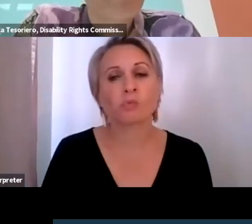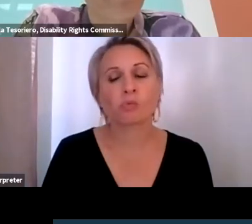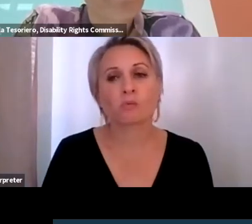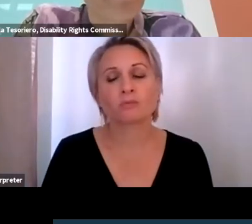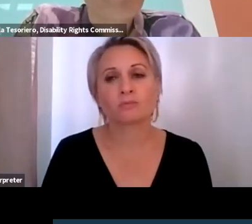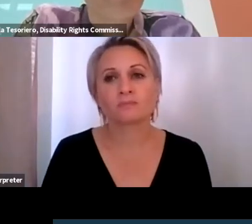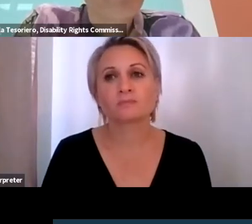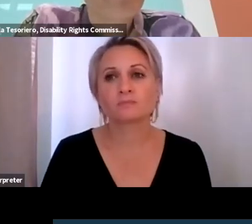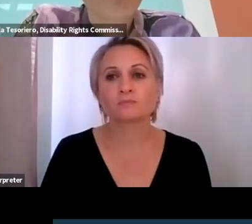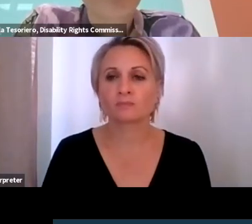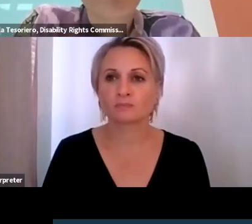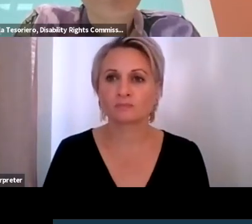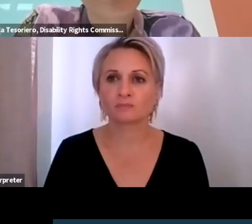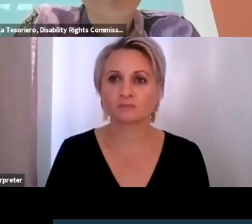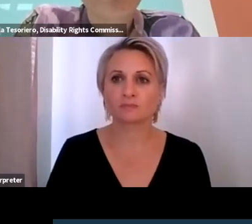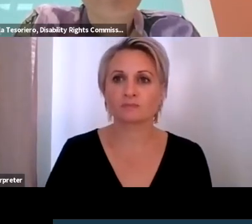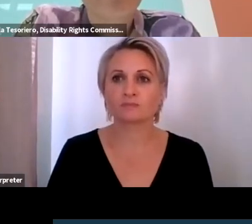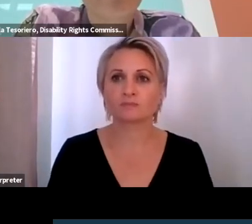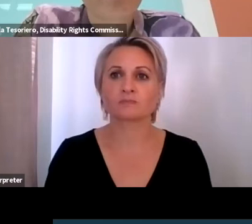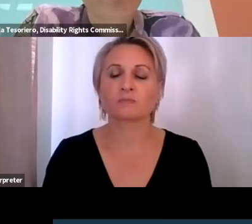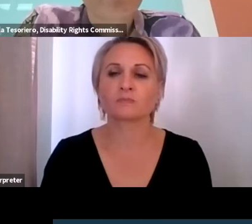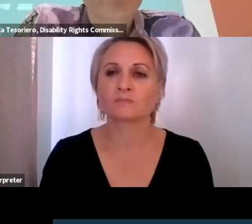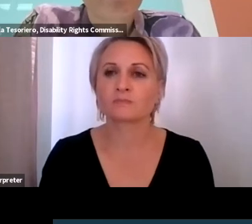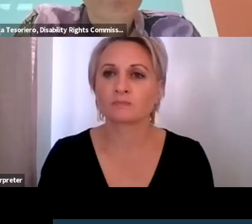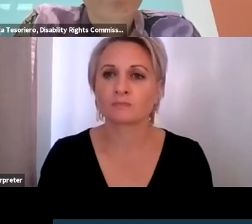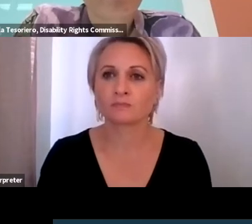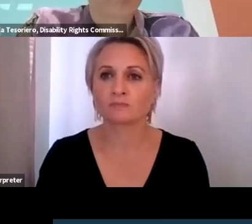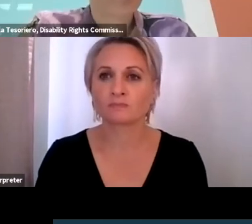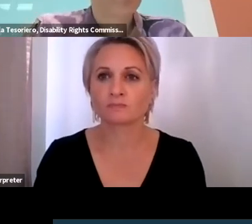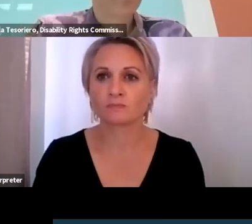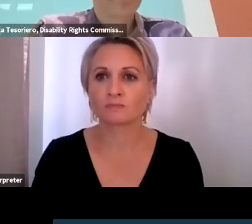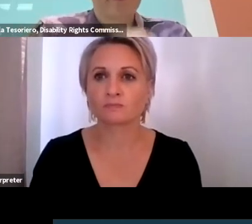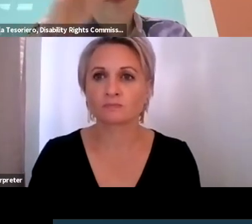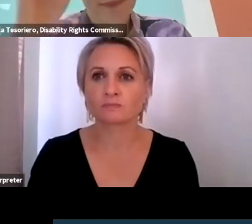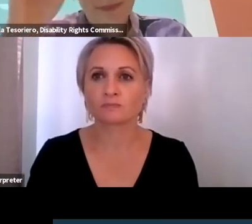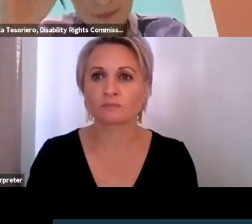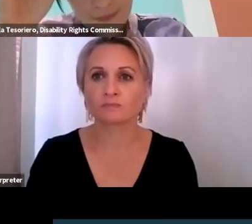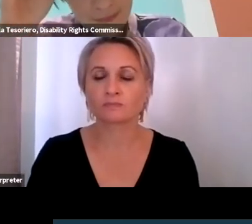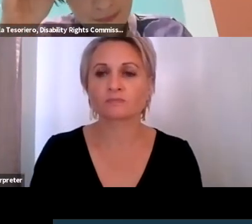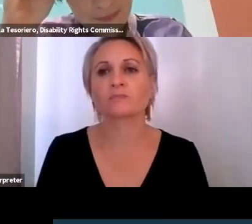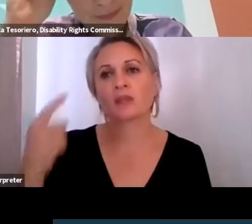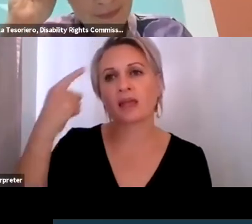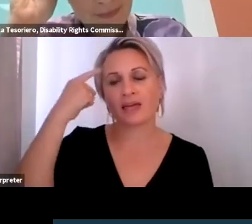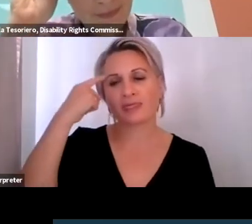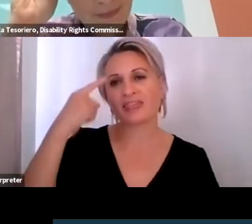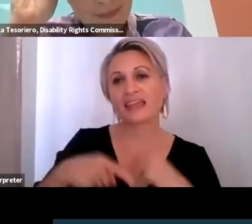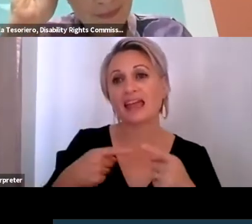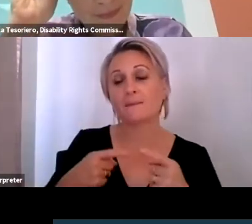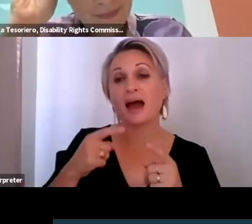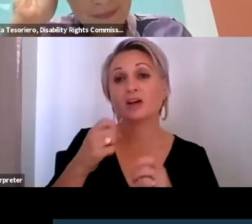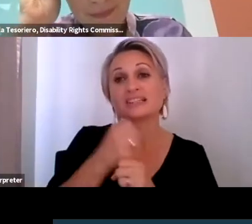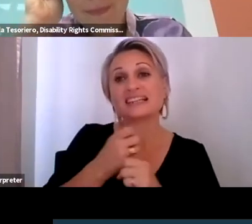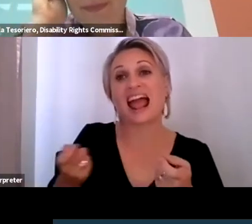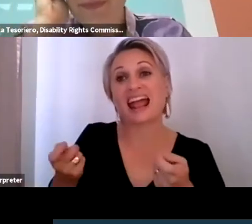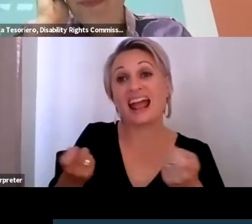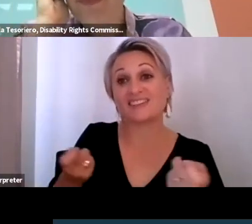Just thinking about governance before I let you go, Mark, I'm wondering about quotas, and it's